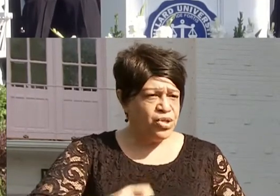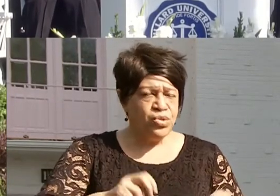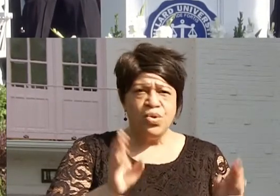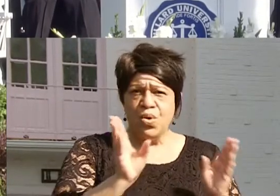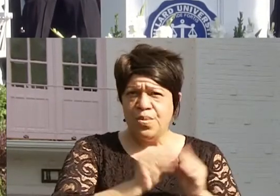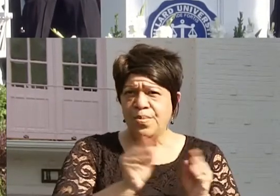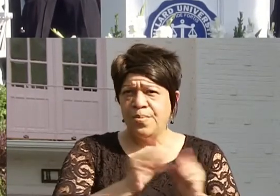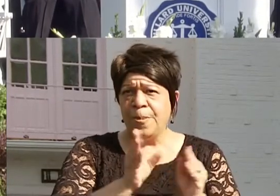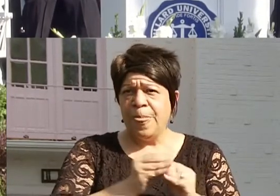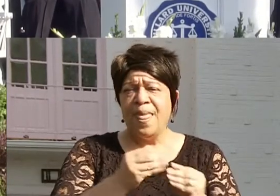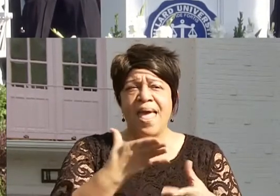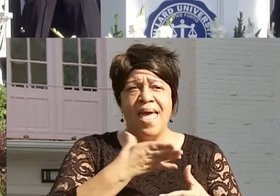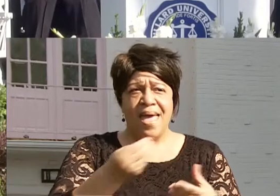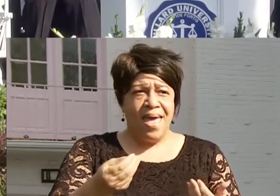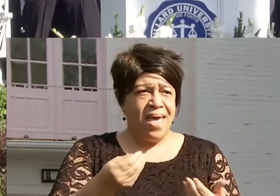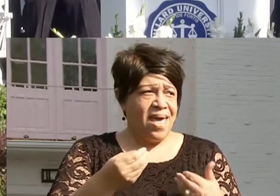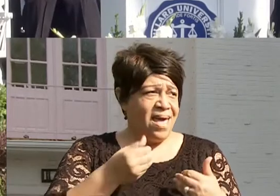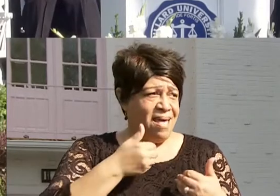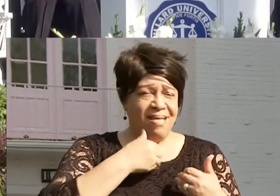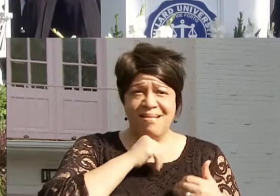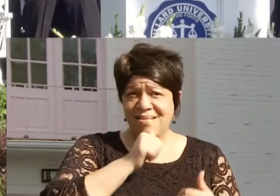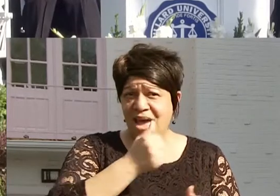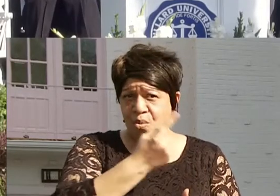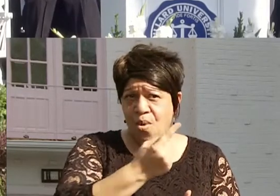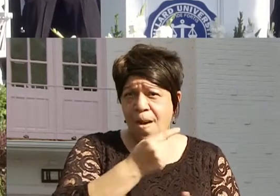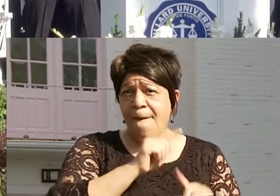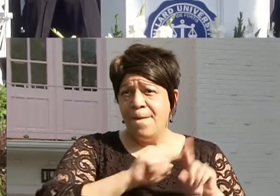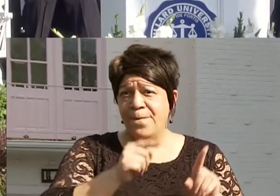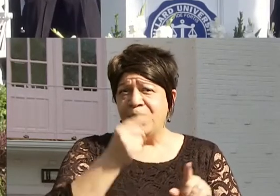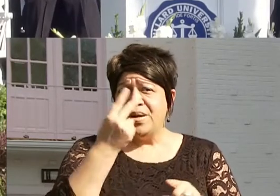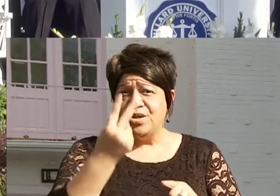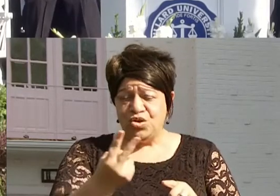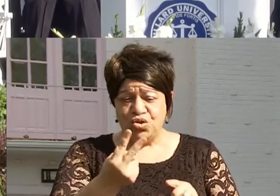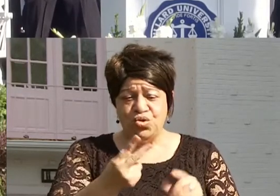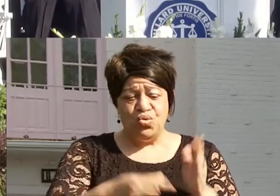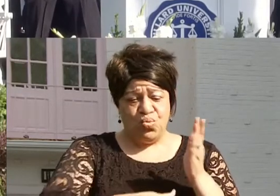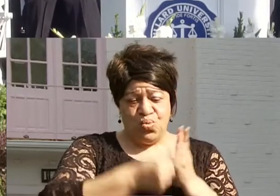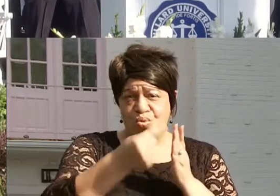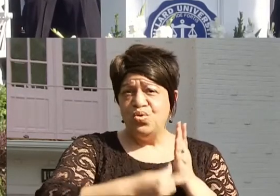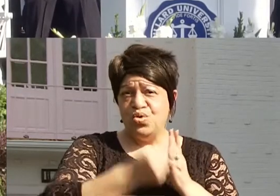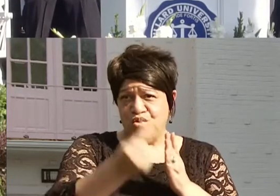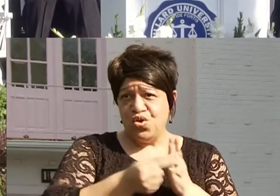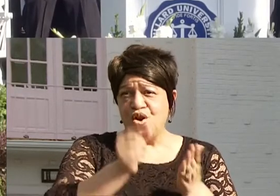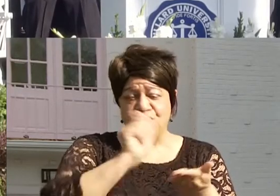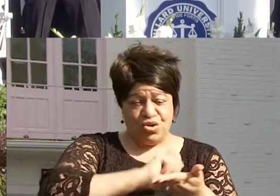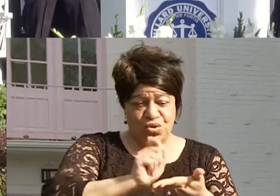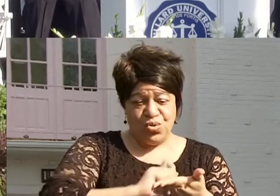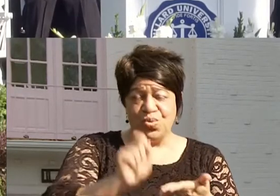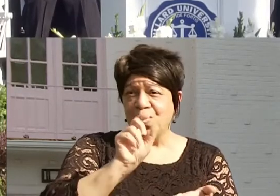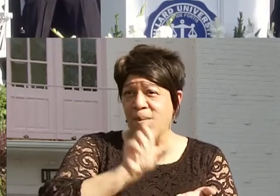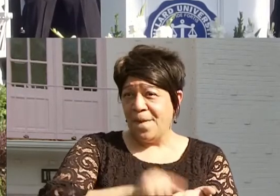been published in not one, but two peer-reviewed journals.